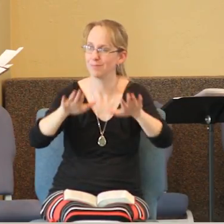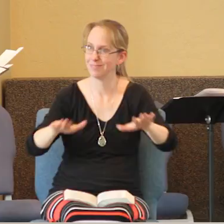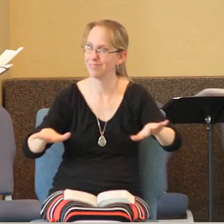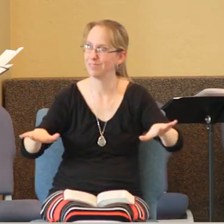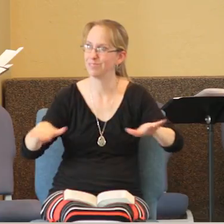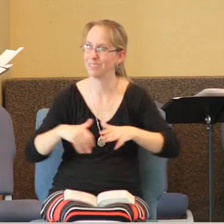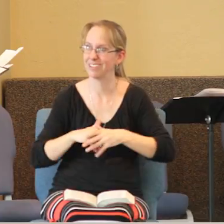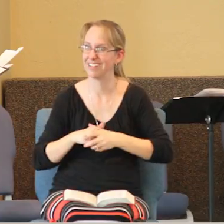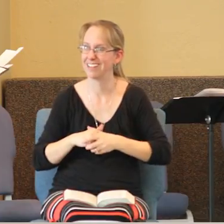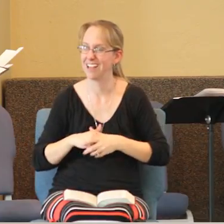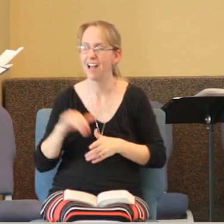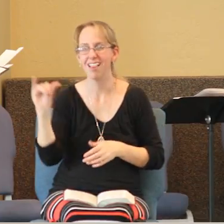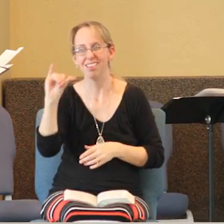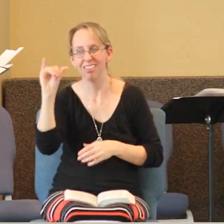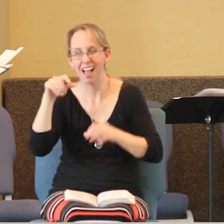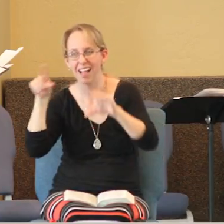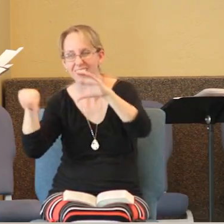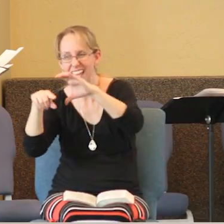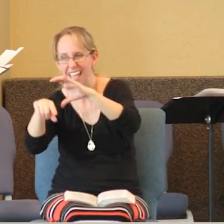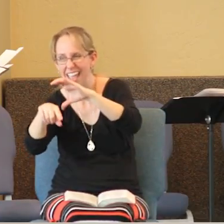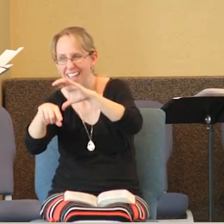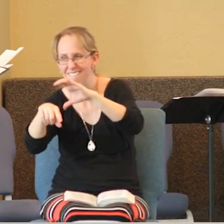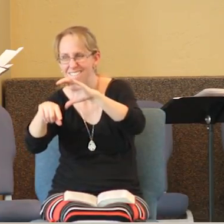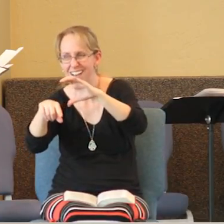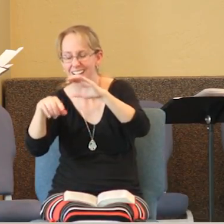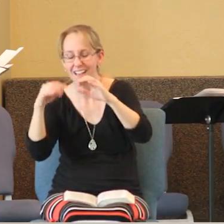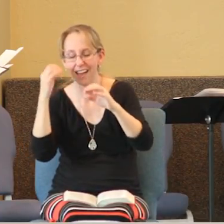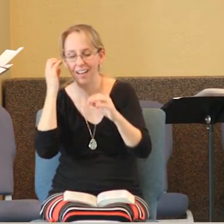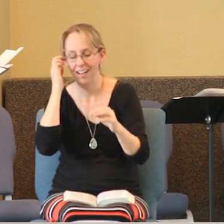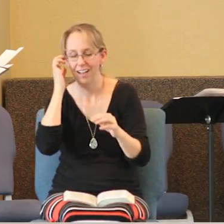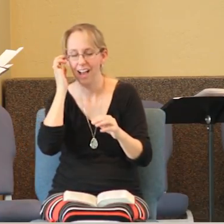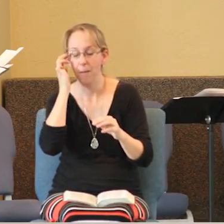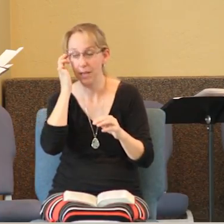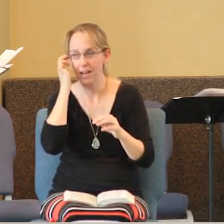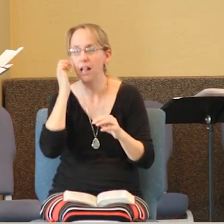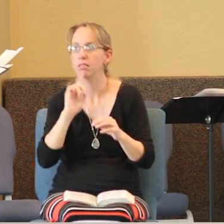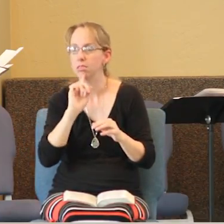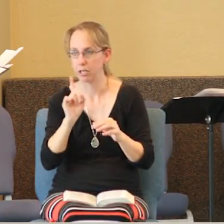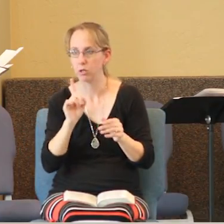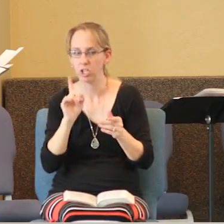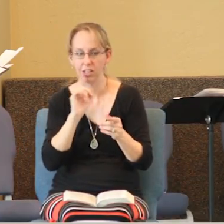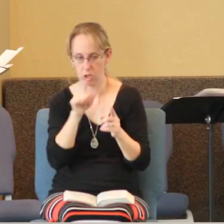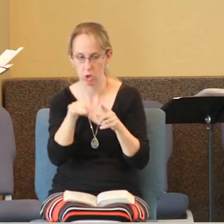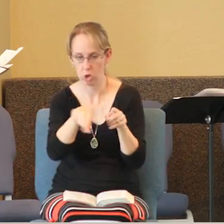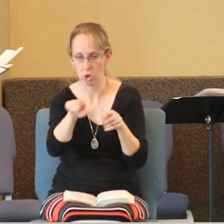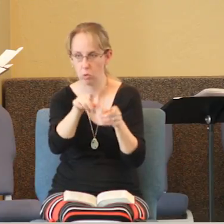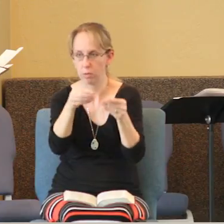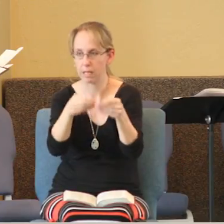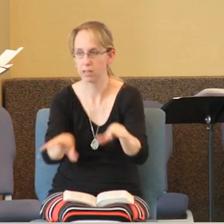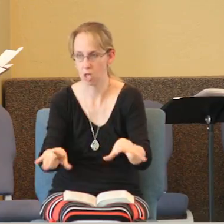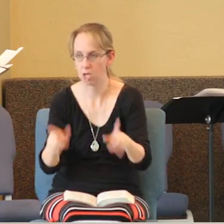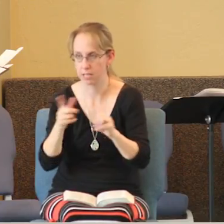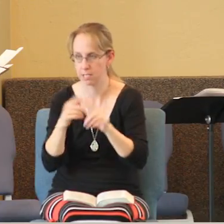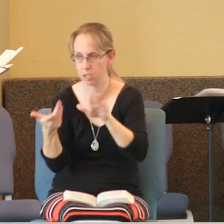that cave without that light. Literally, you can be lost until you die.